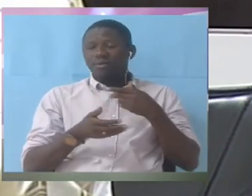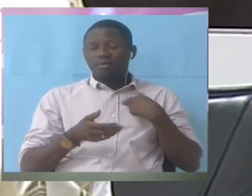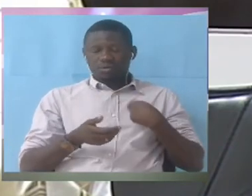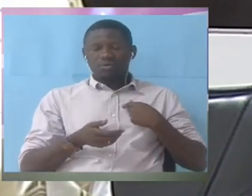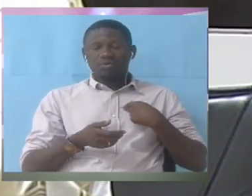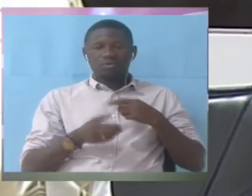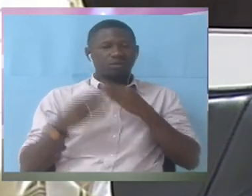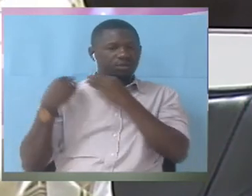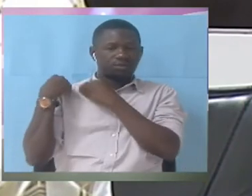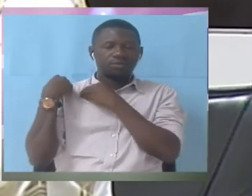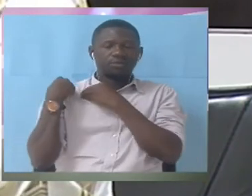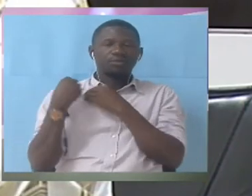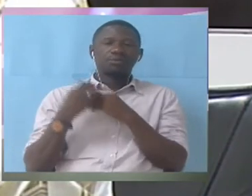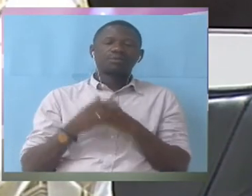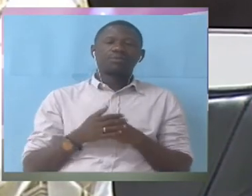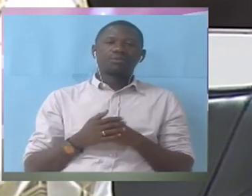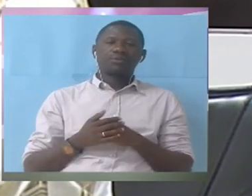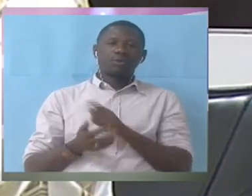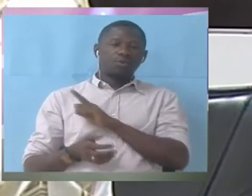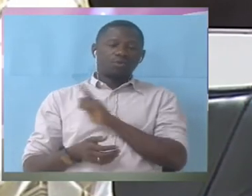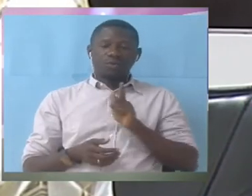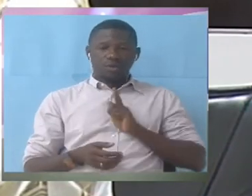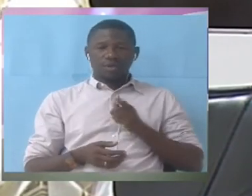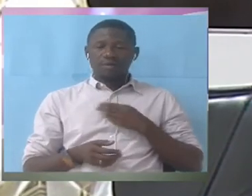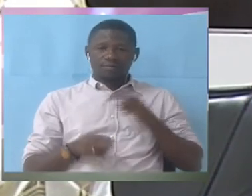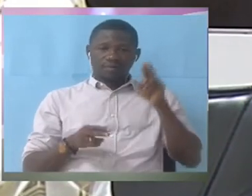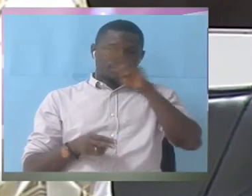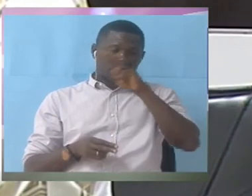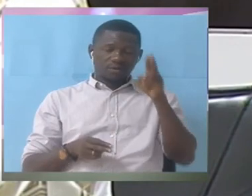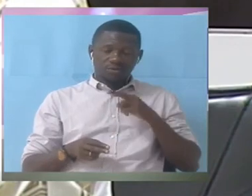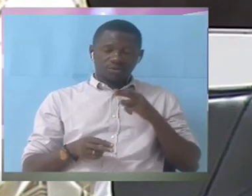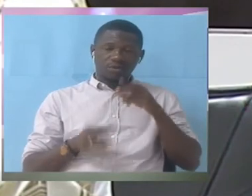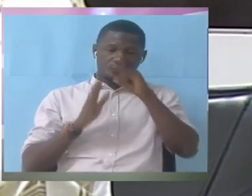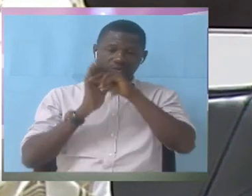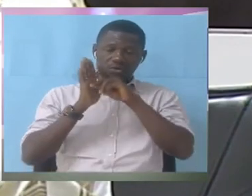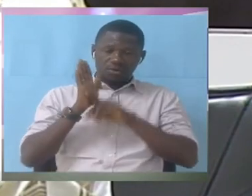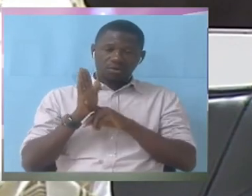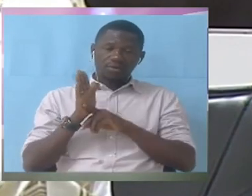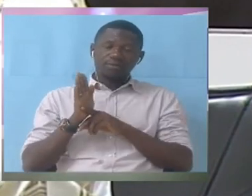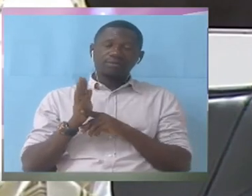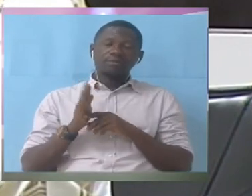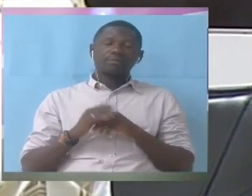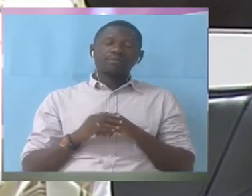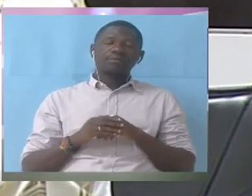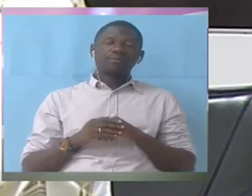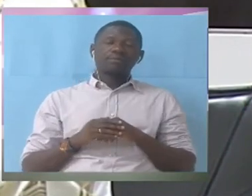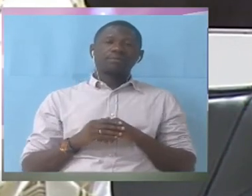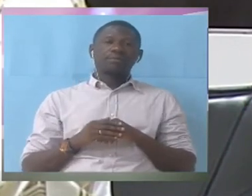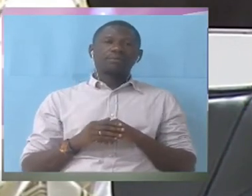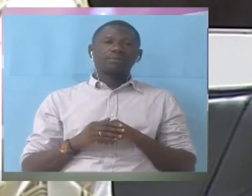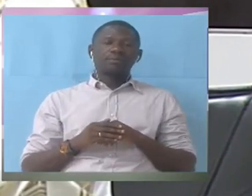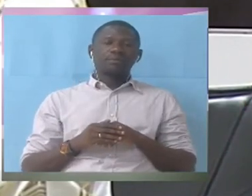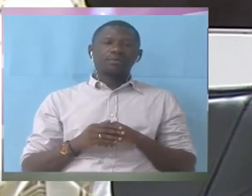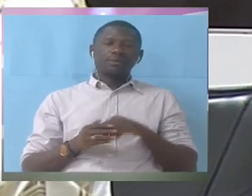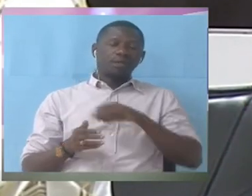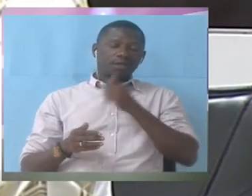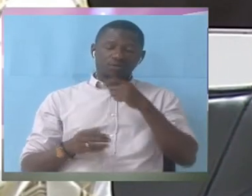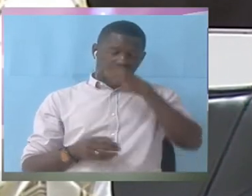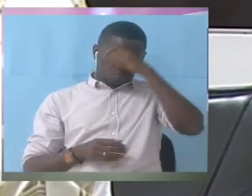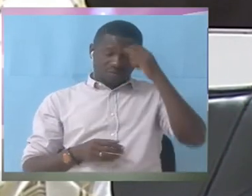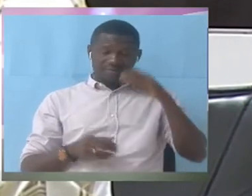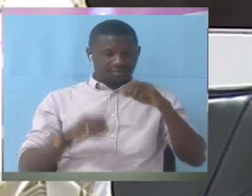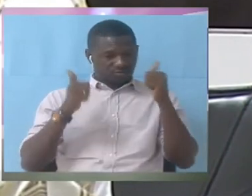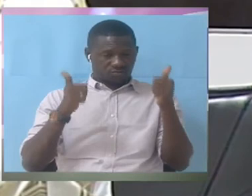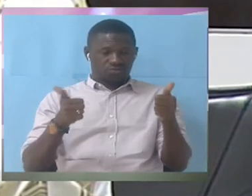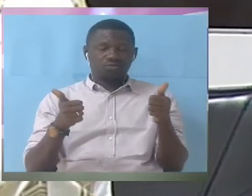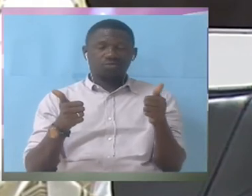baye ñu ko ñun fajj kat yi. We have a national program. Am nañ fi program bo xamne ci rewmi lañ ko teural. And it's working very well.